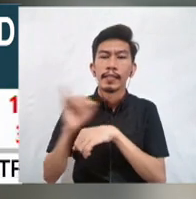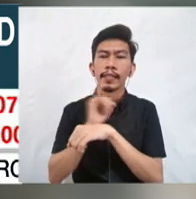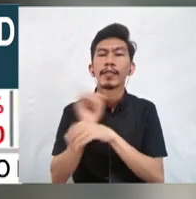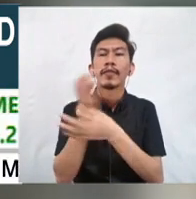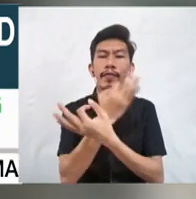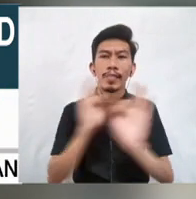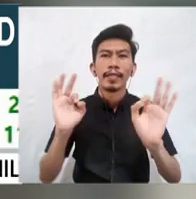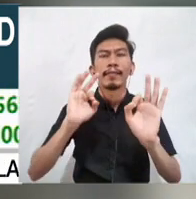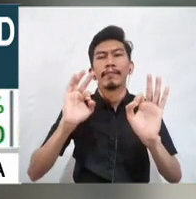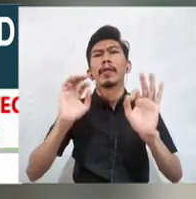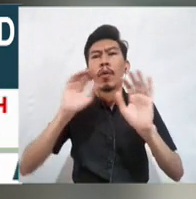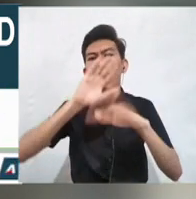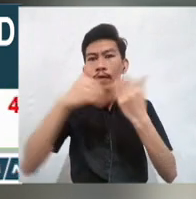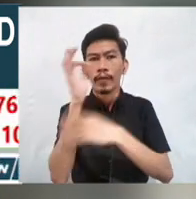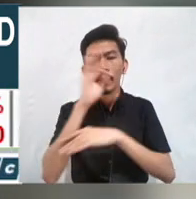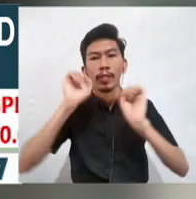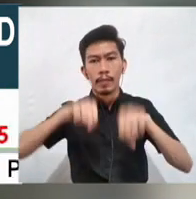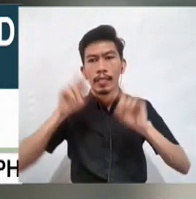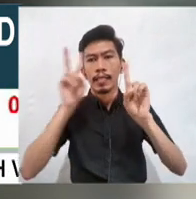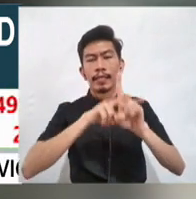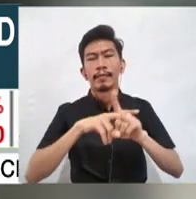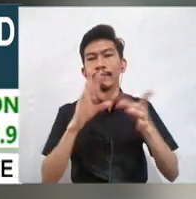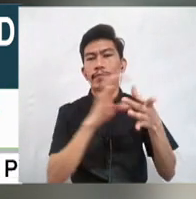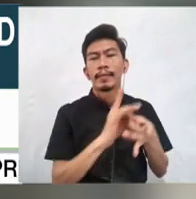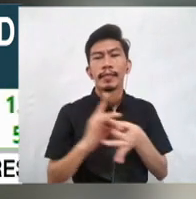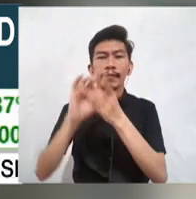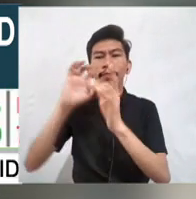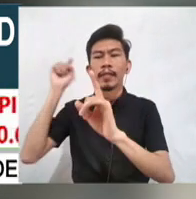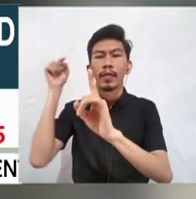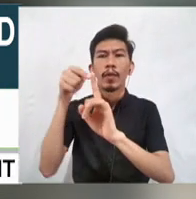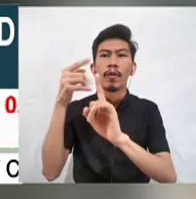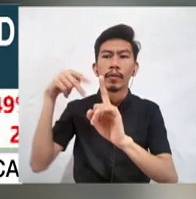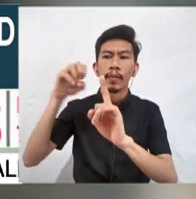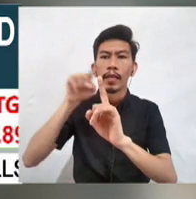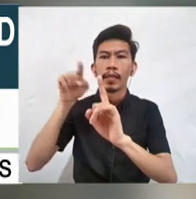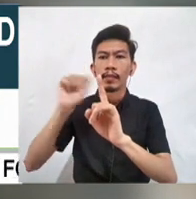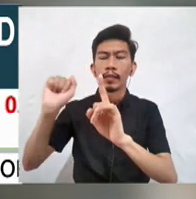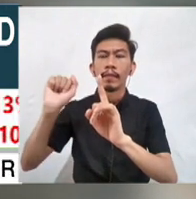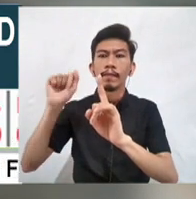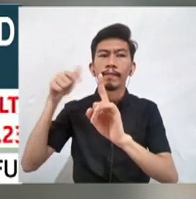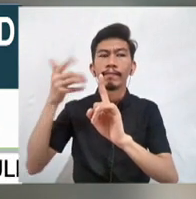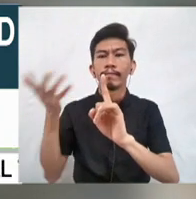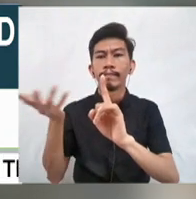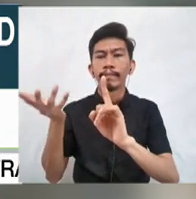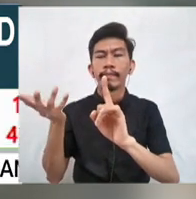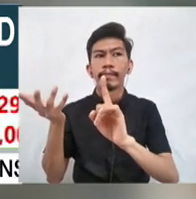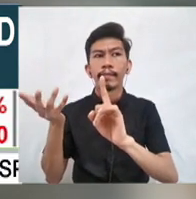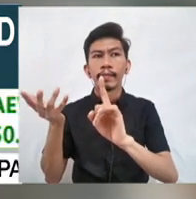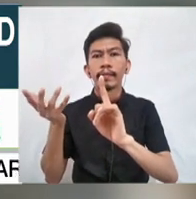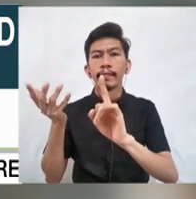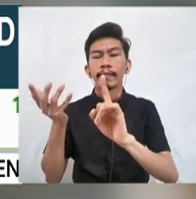mm-hmm. all Filipinos. Again, this is in line with the goal of PEZA to transform the